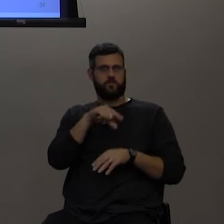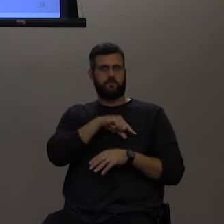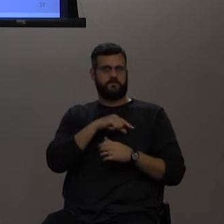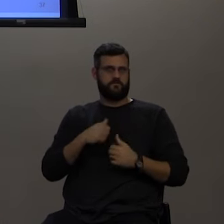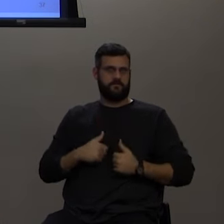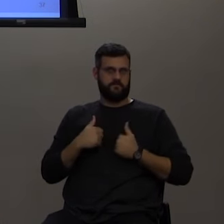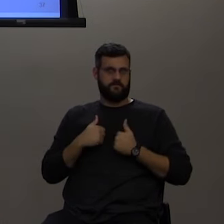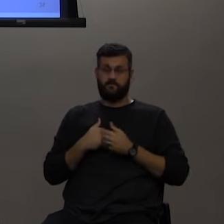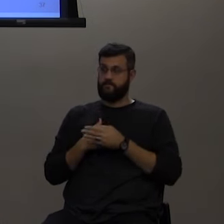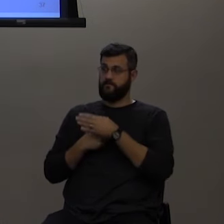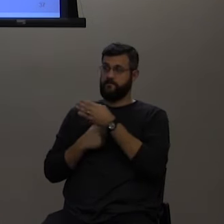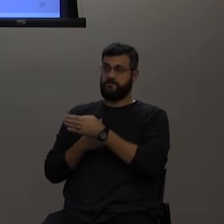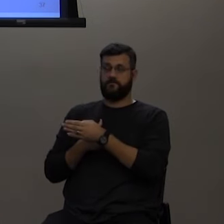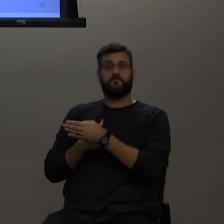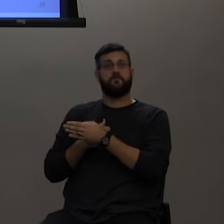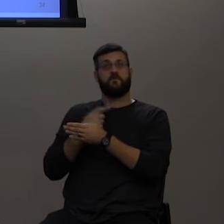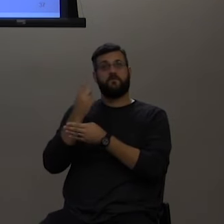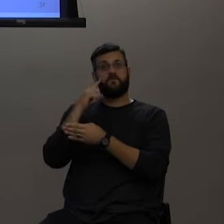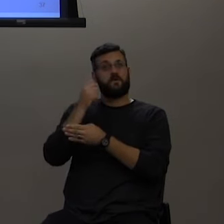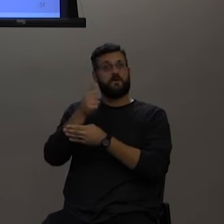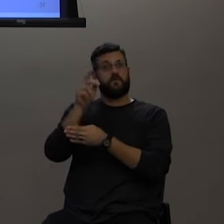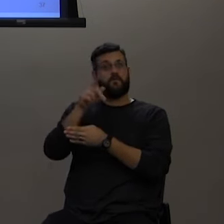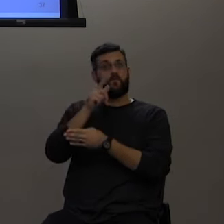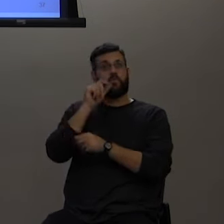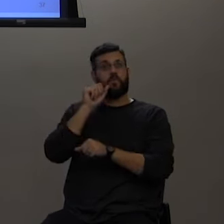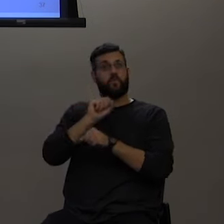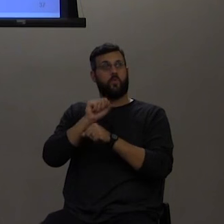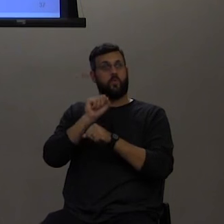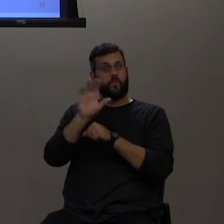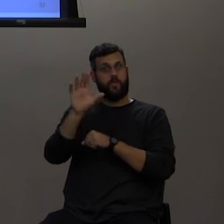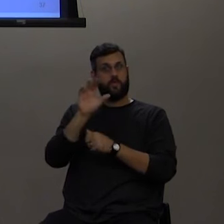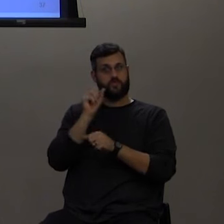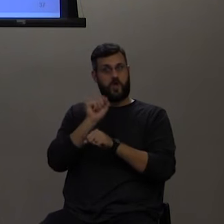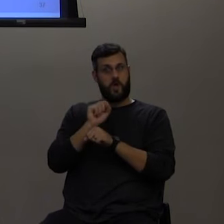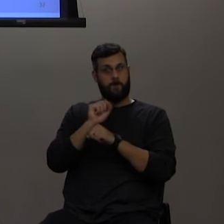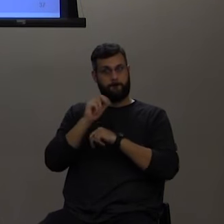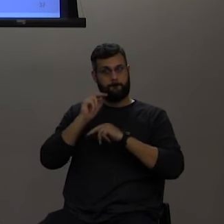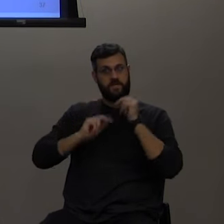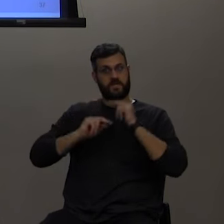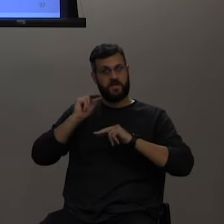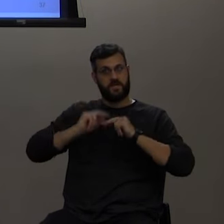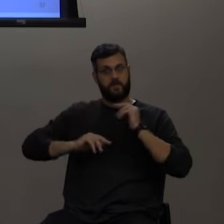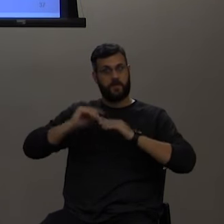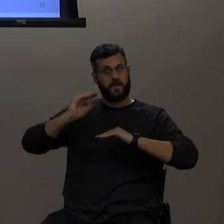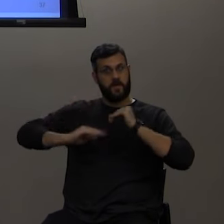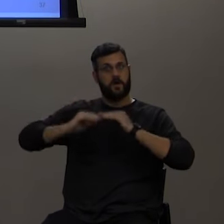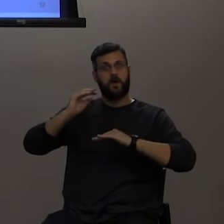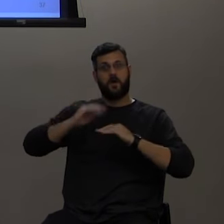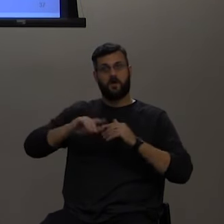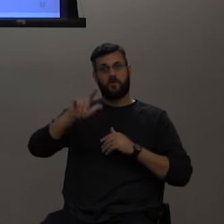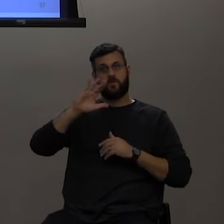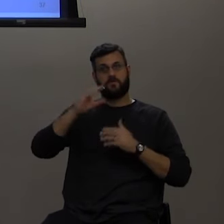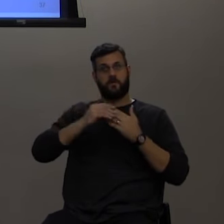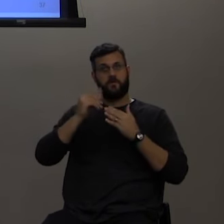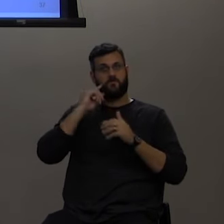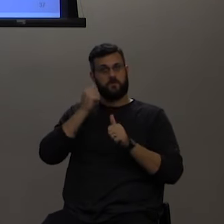life. And for anyone who makes their living in building buildings, you know that $25 a square foot does not cover